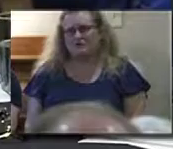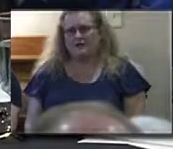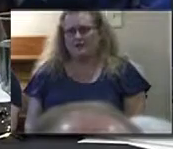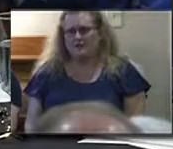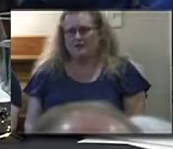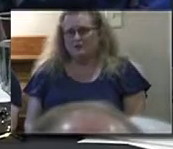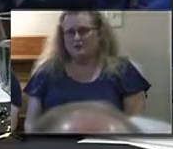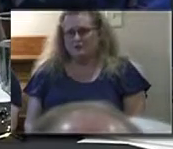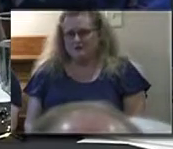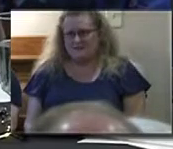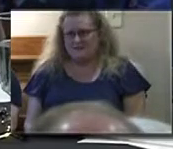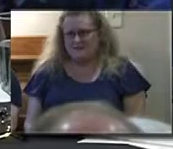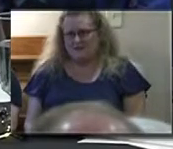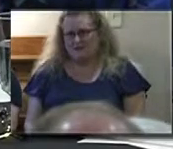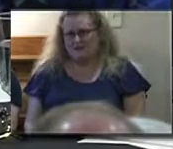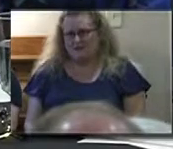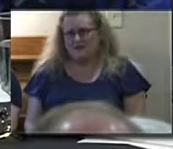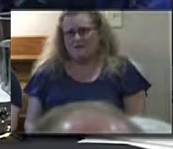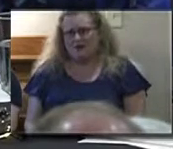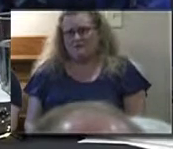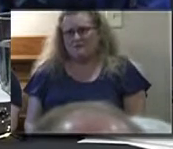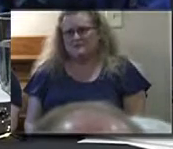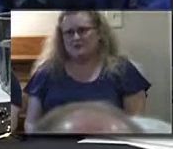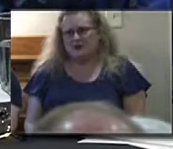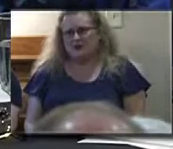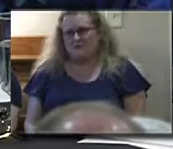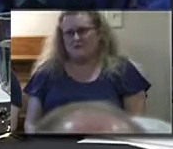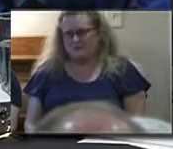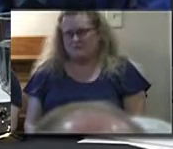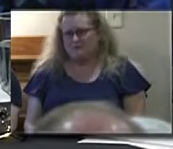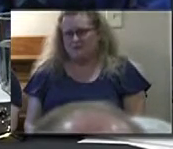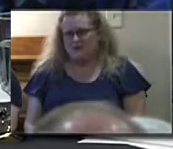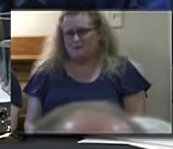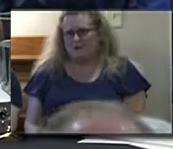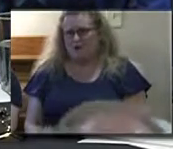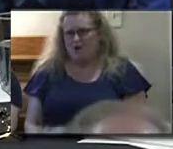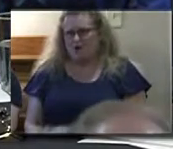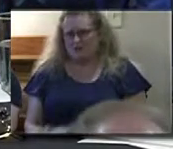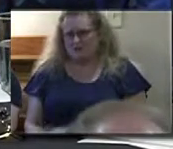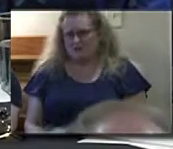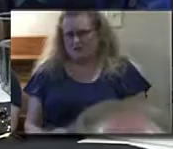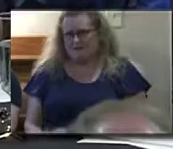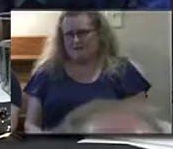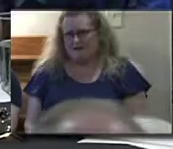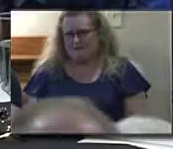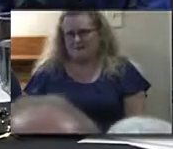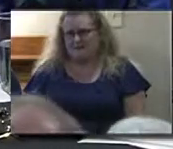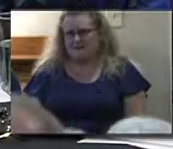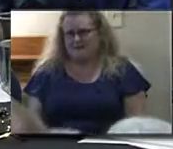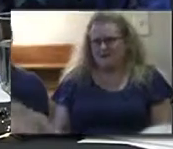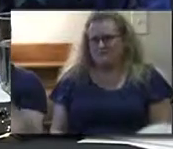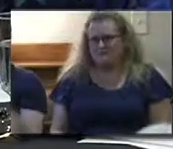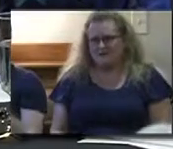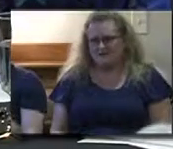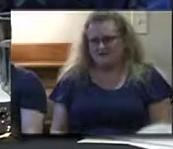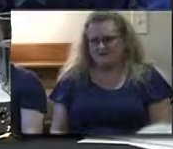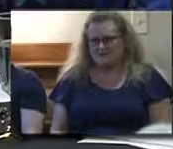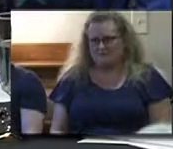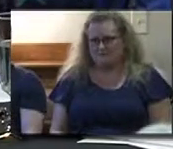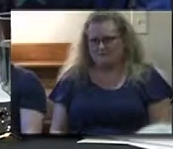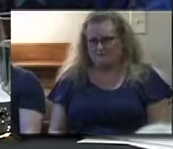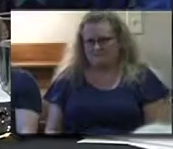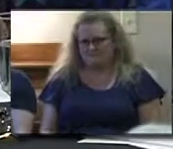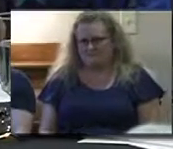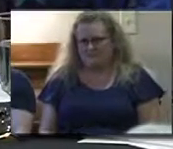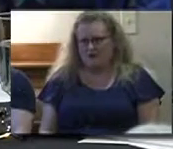started learning Korean Sign Language. I was almost graduating college at that time. Like the last 2 months